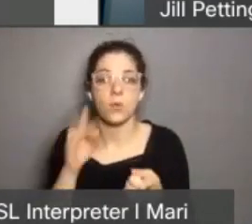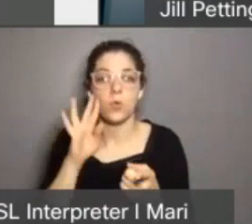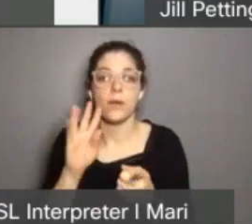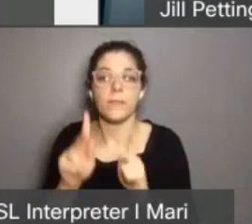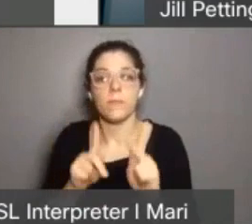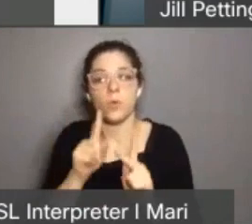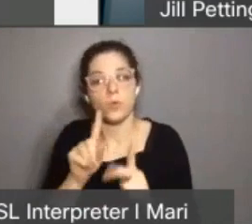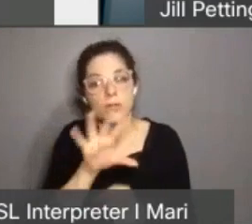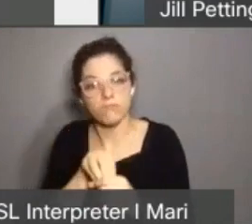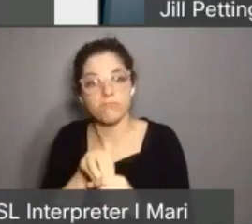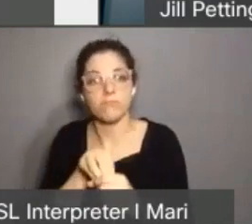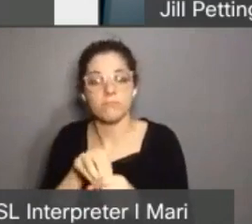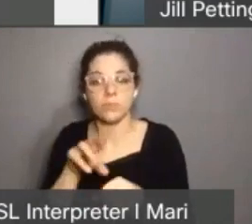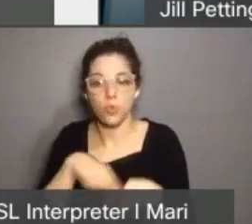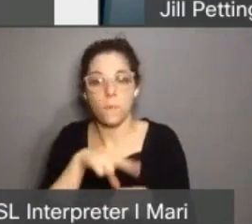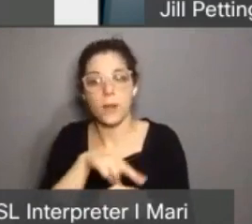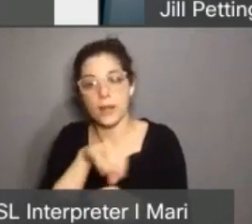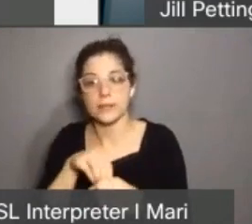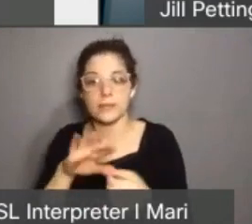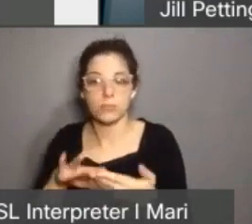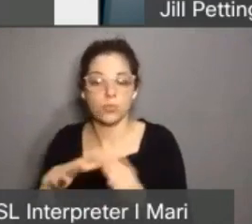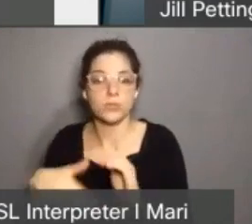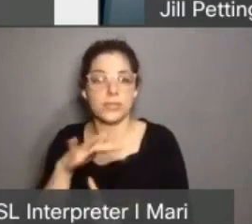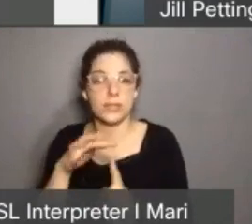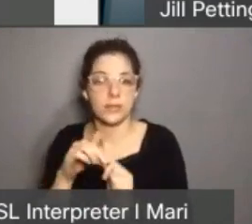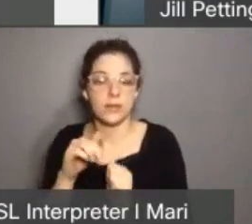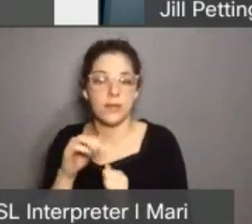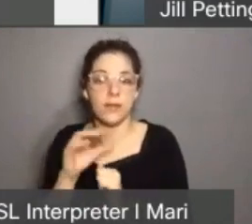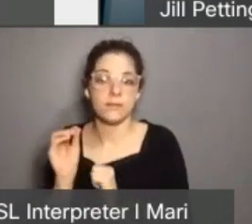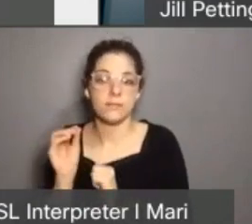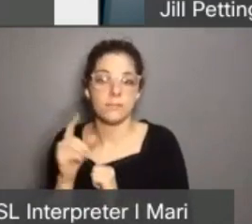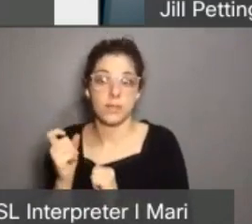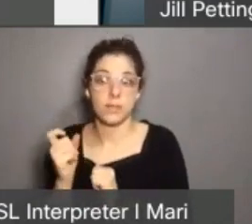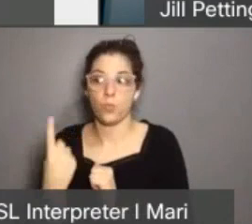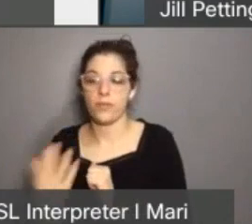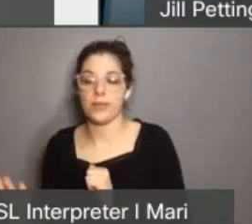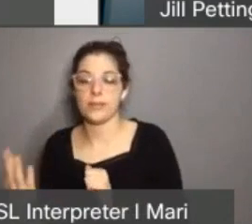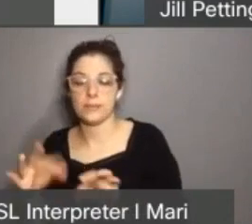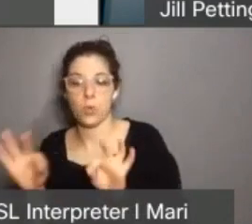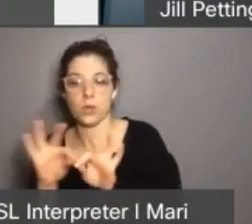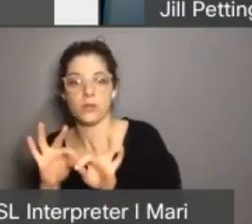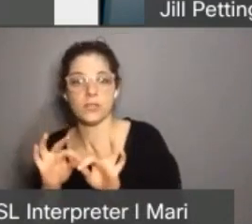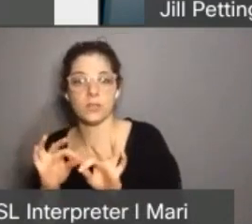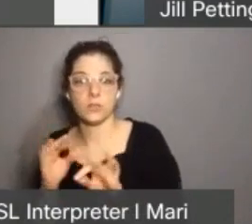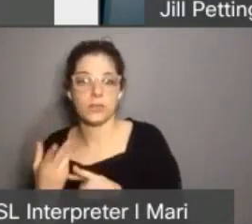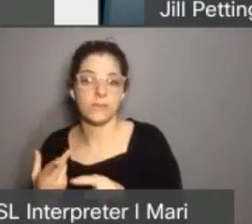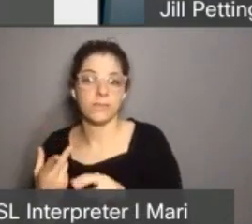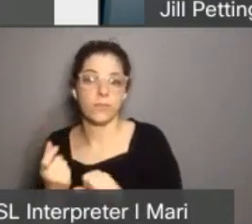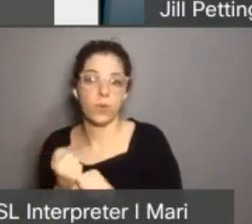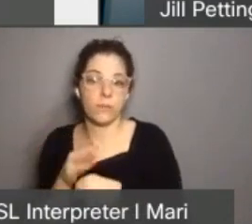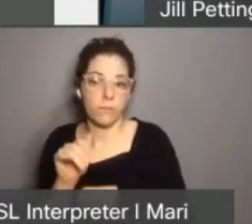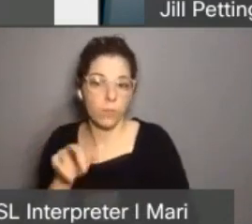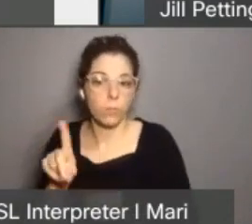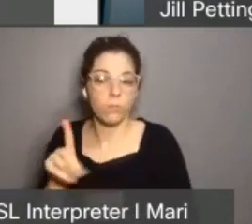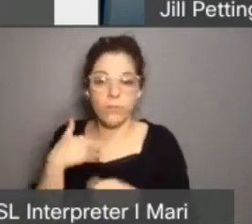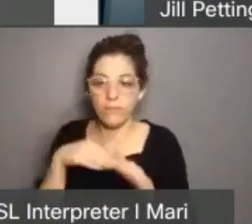really normalizing them, communicating to us through the email. And then, because one of the things which is important is also to create the board, have it be